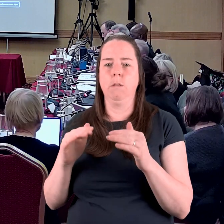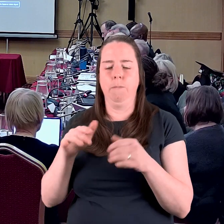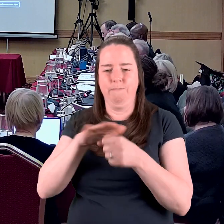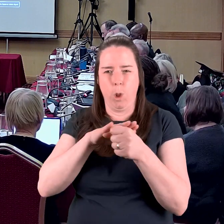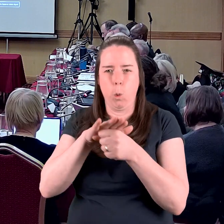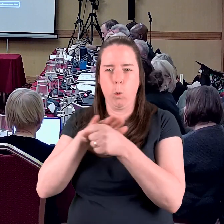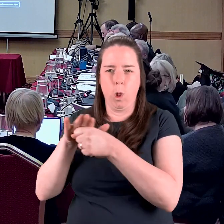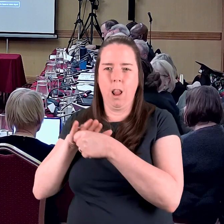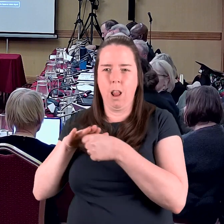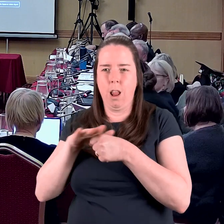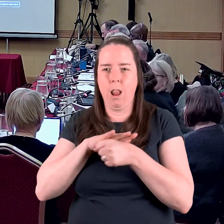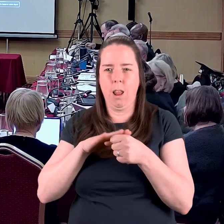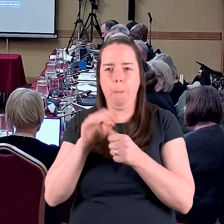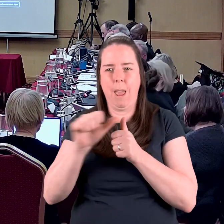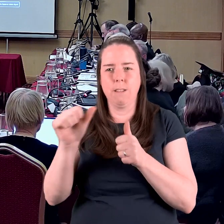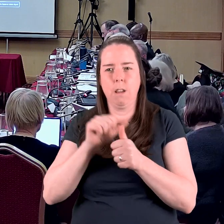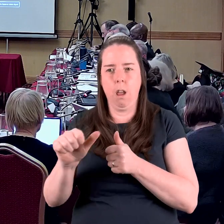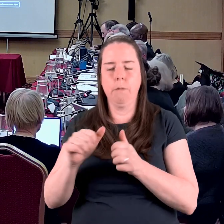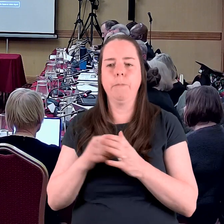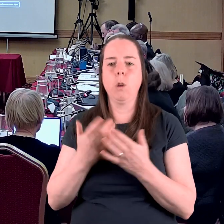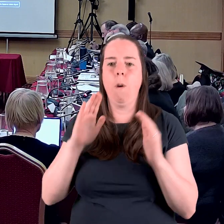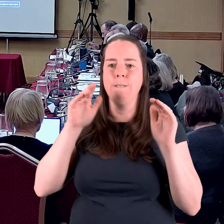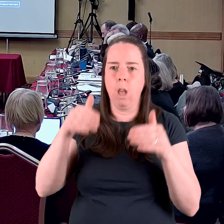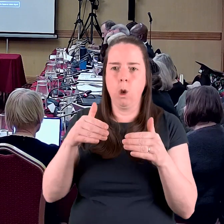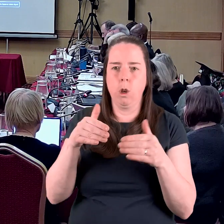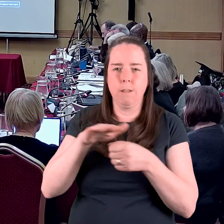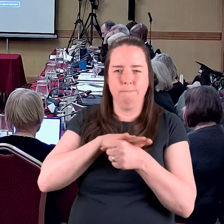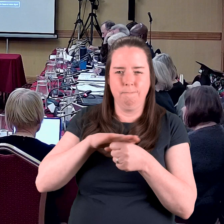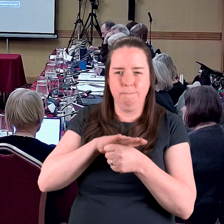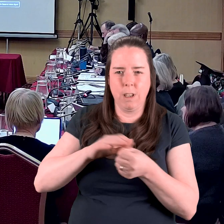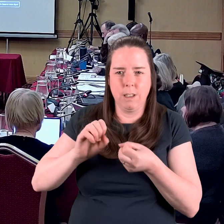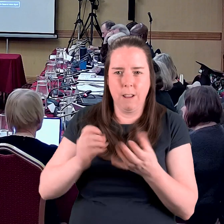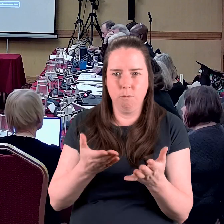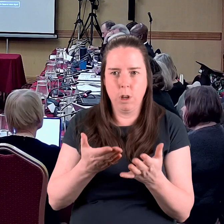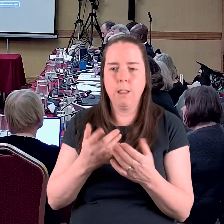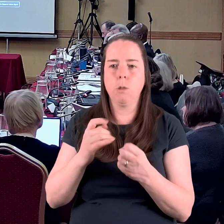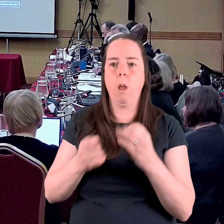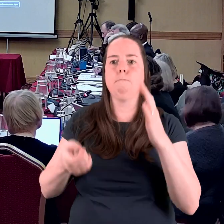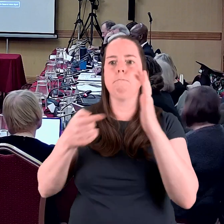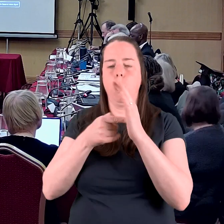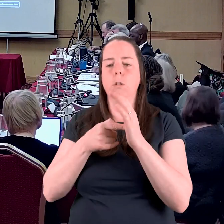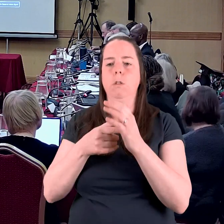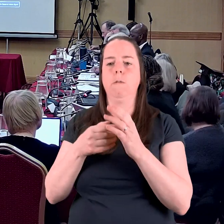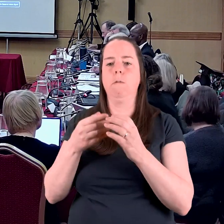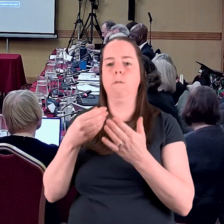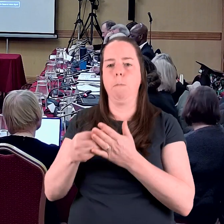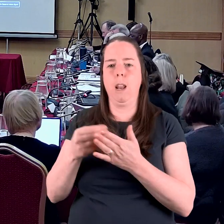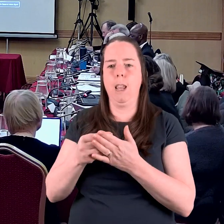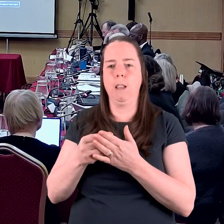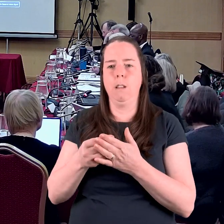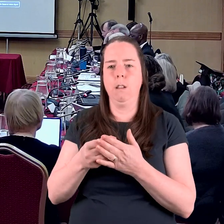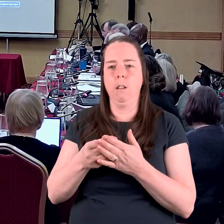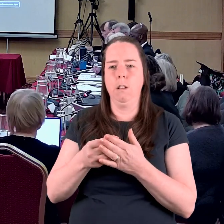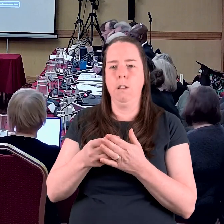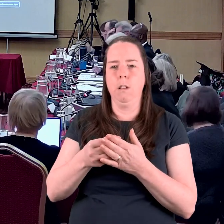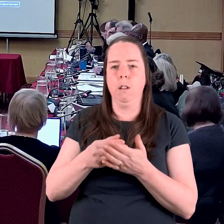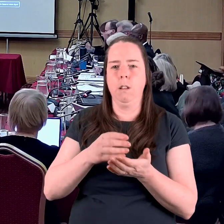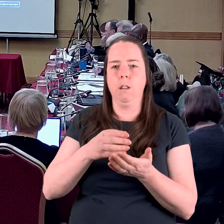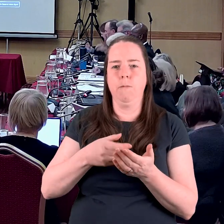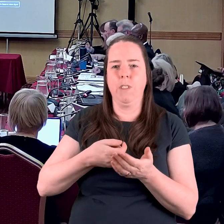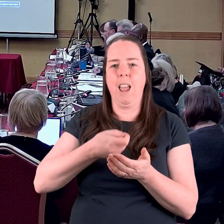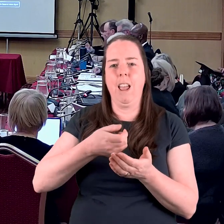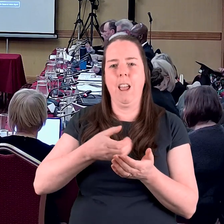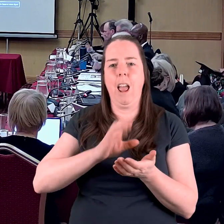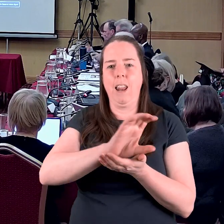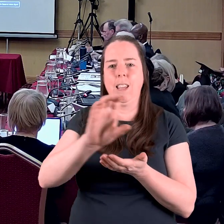happen more efficiently at place level. So our focus was to focus on place delivery. And that's why the majority of the money actually and